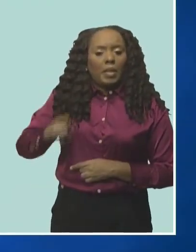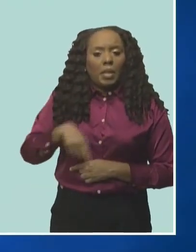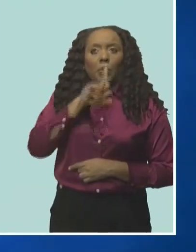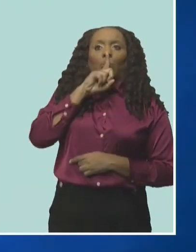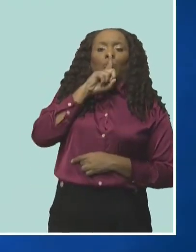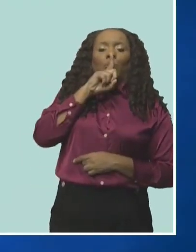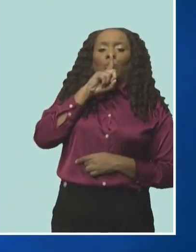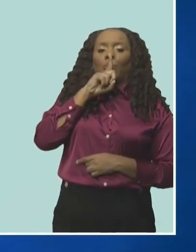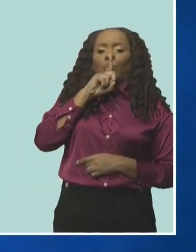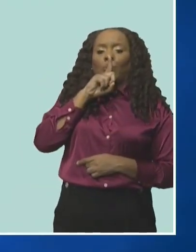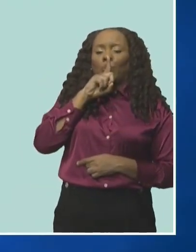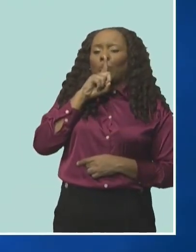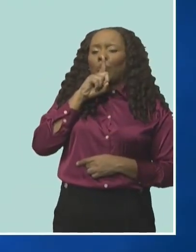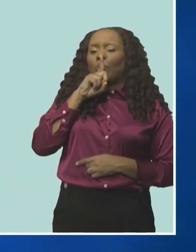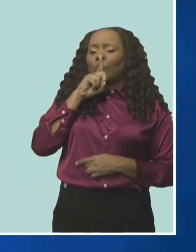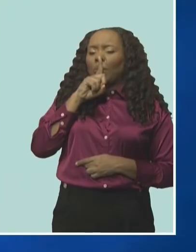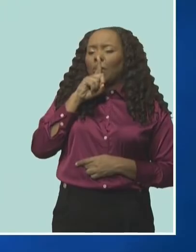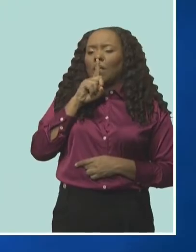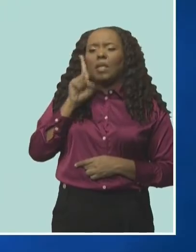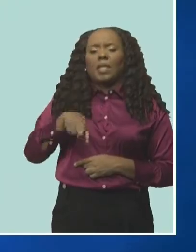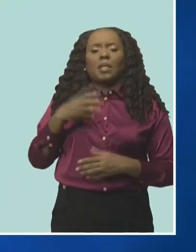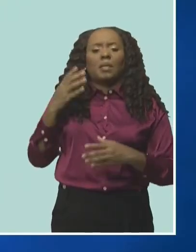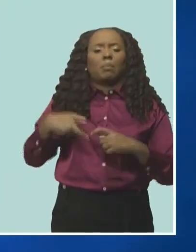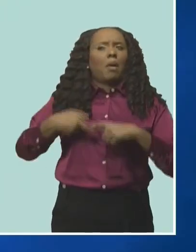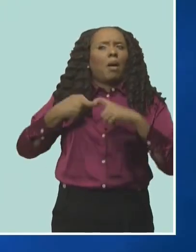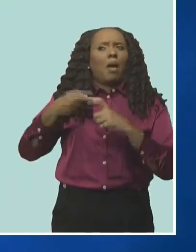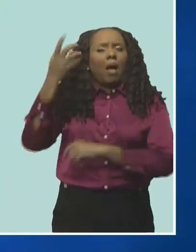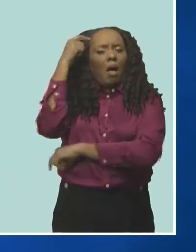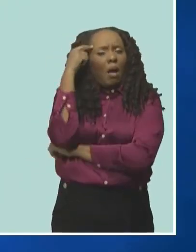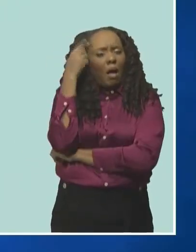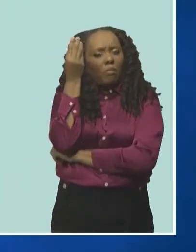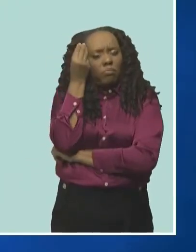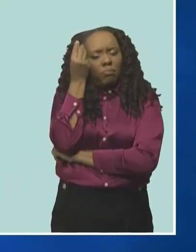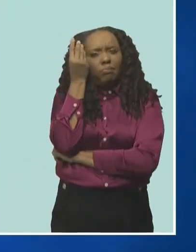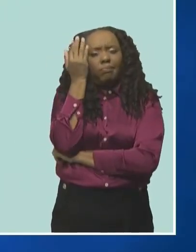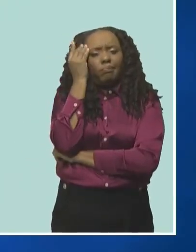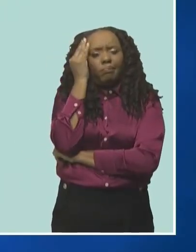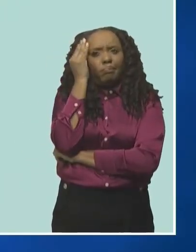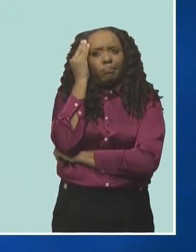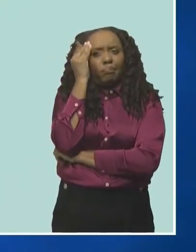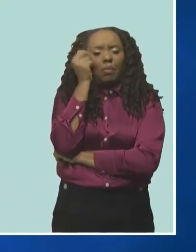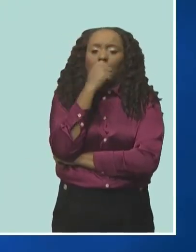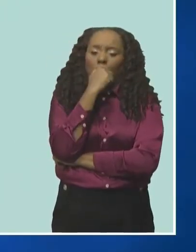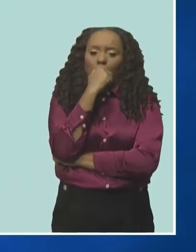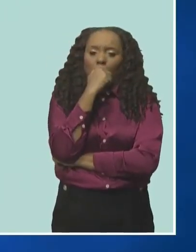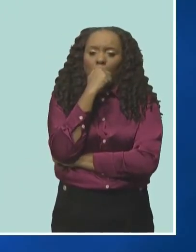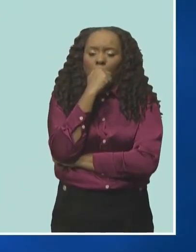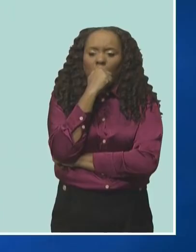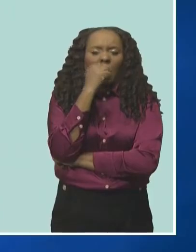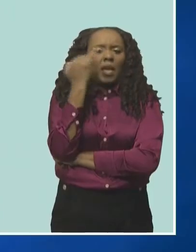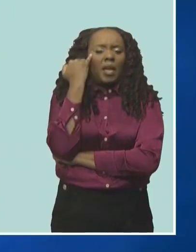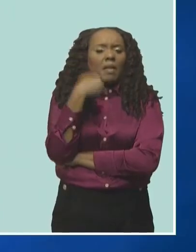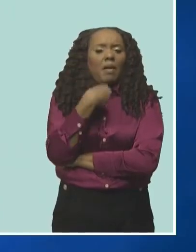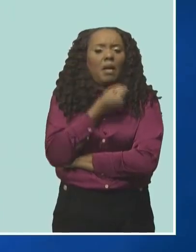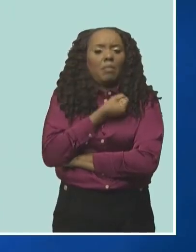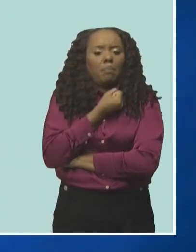reflection, because if it is something that you know is likely to cause